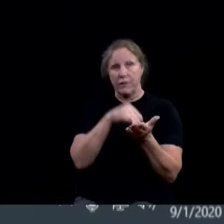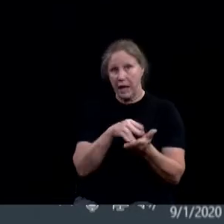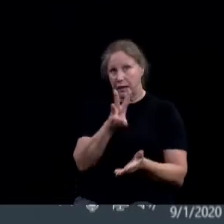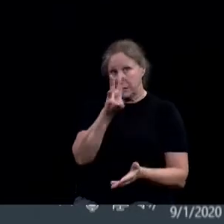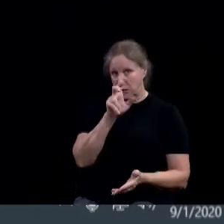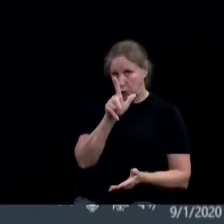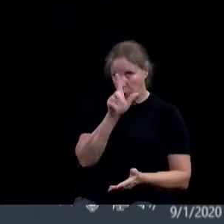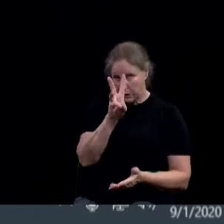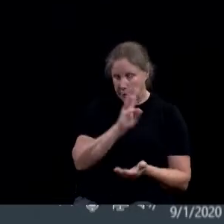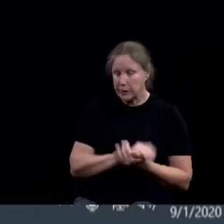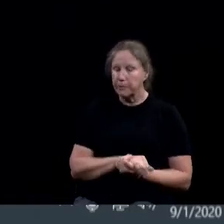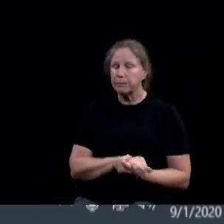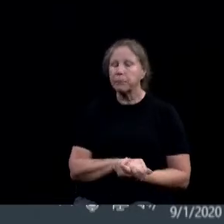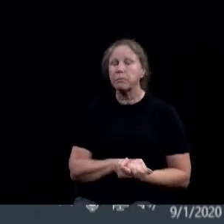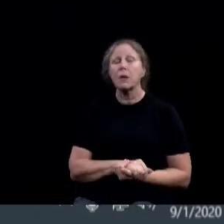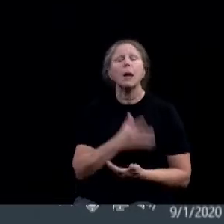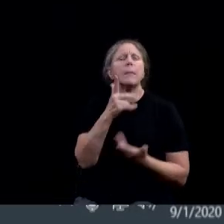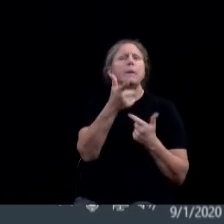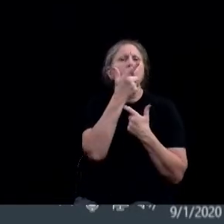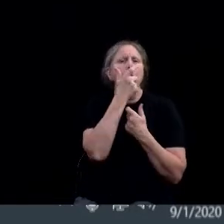a specific council district,